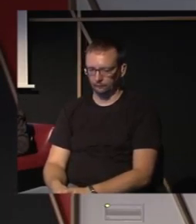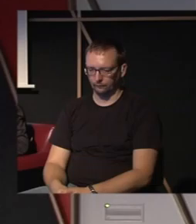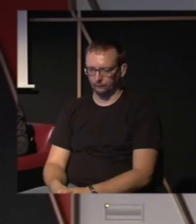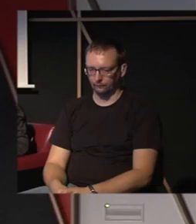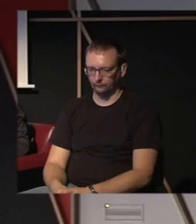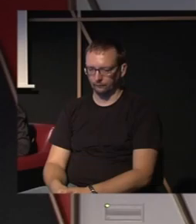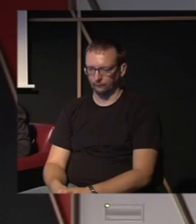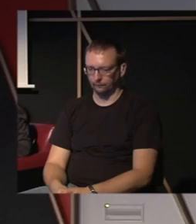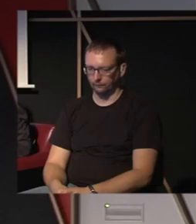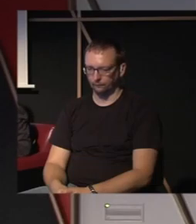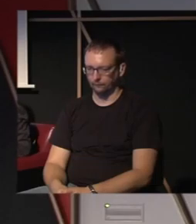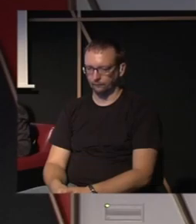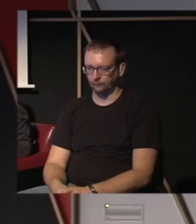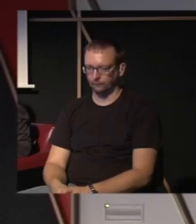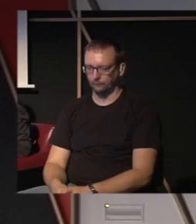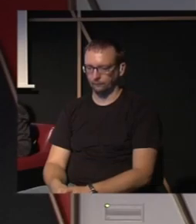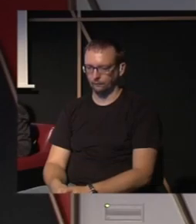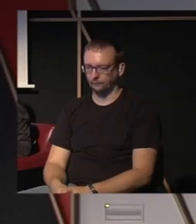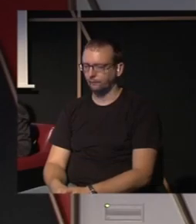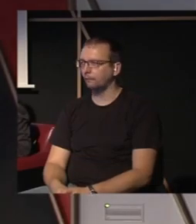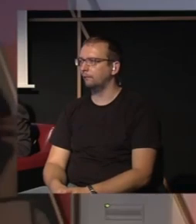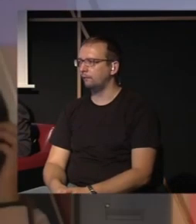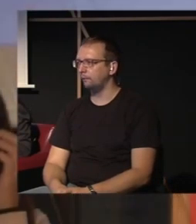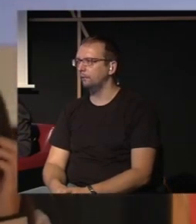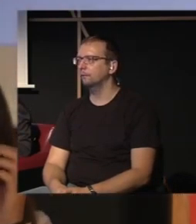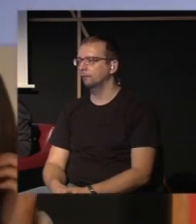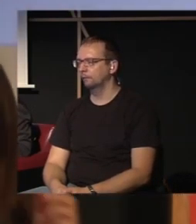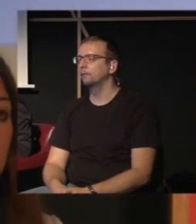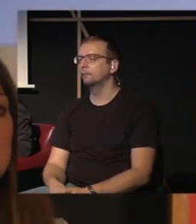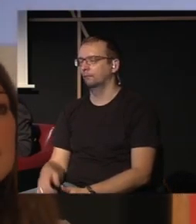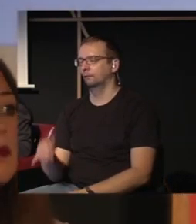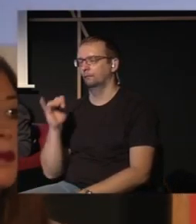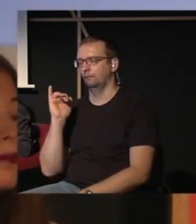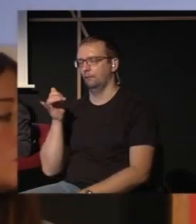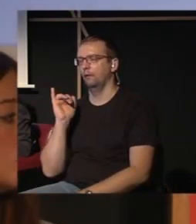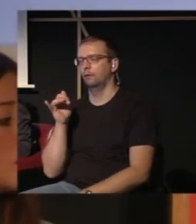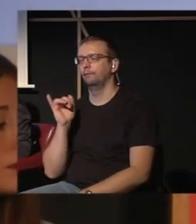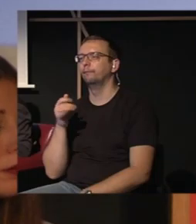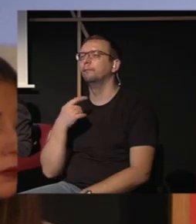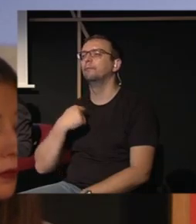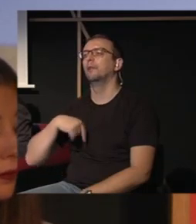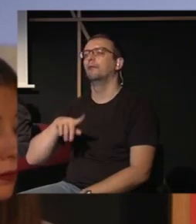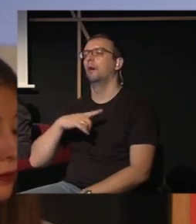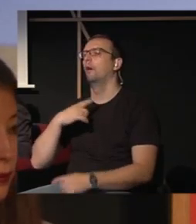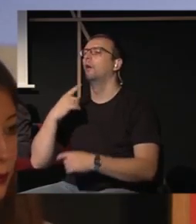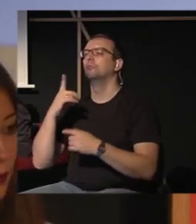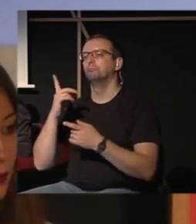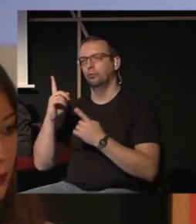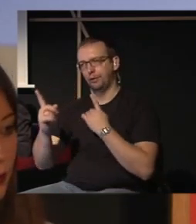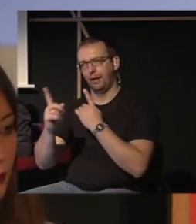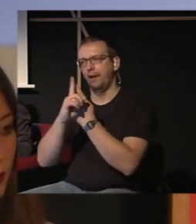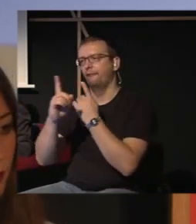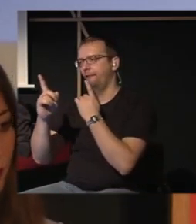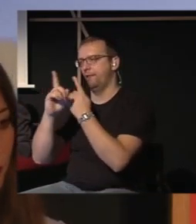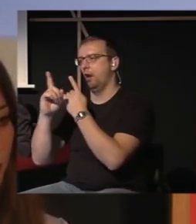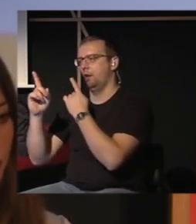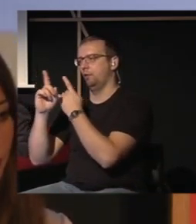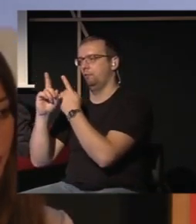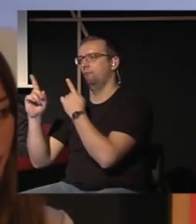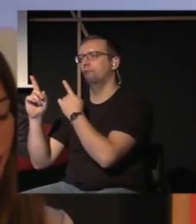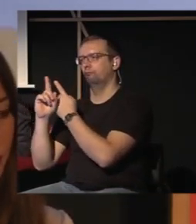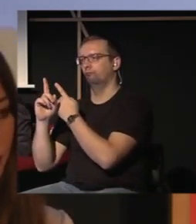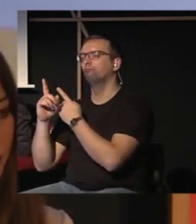Okay, it's working. So we communicate, we have meetings with them, So the biggest problem in Croatia is